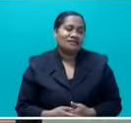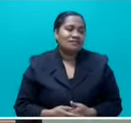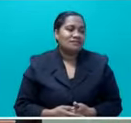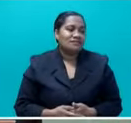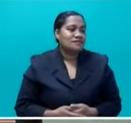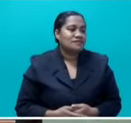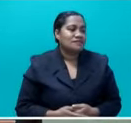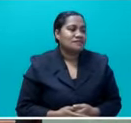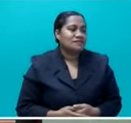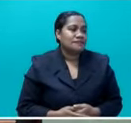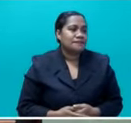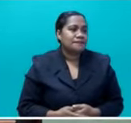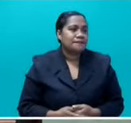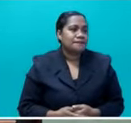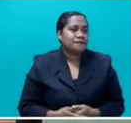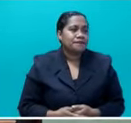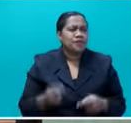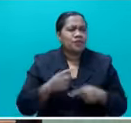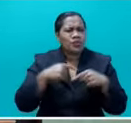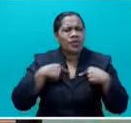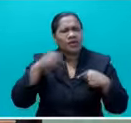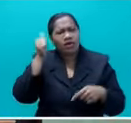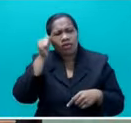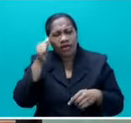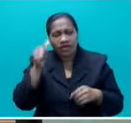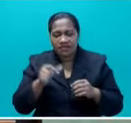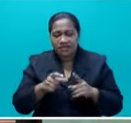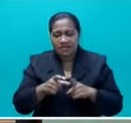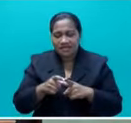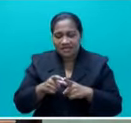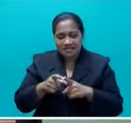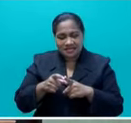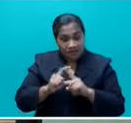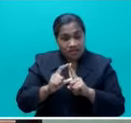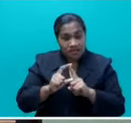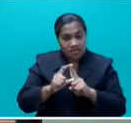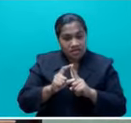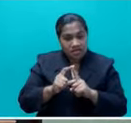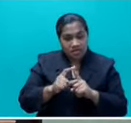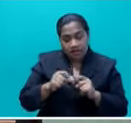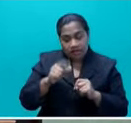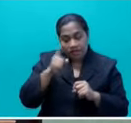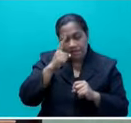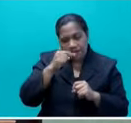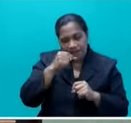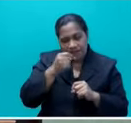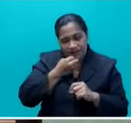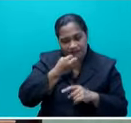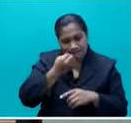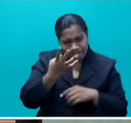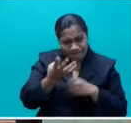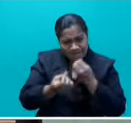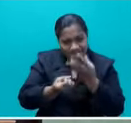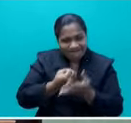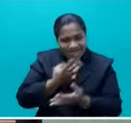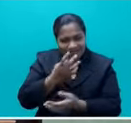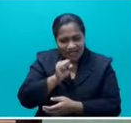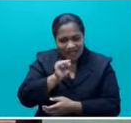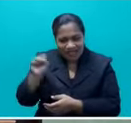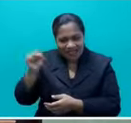the difficulty with which people have expressed their opinion, or the